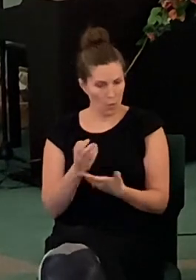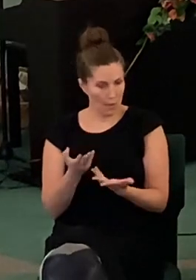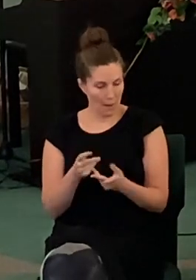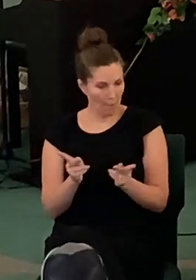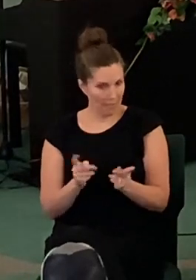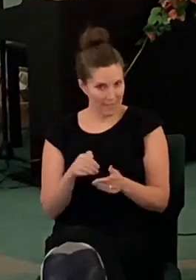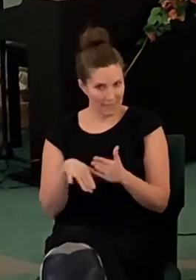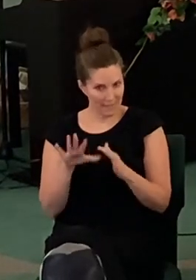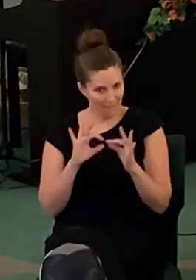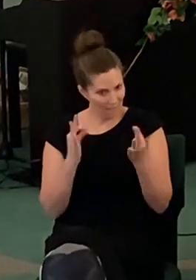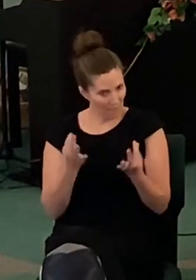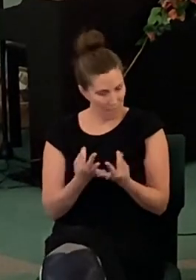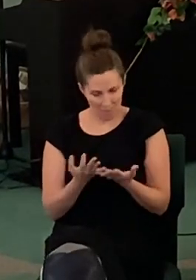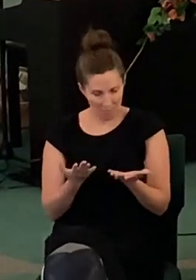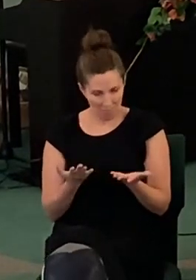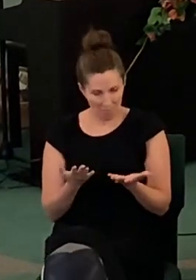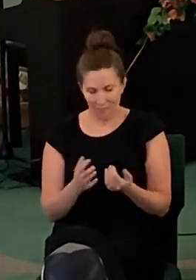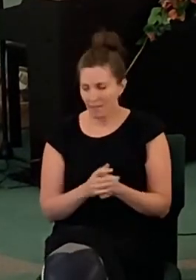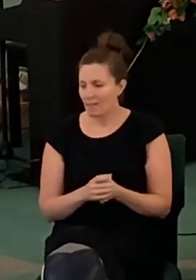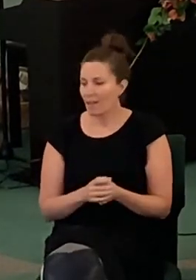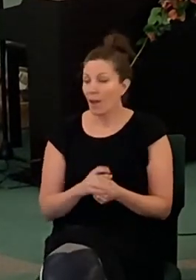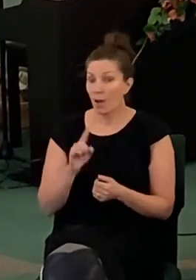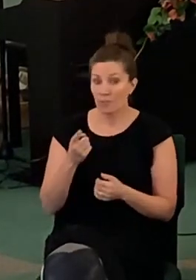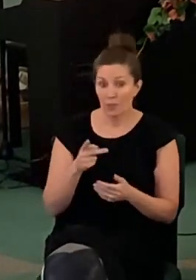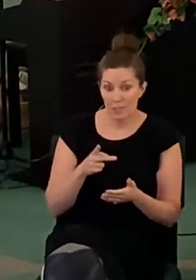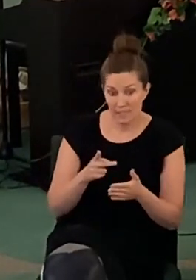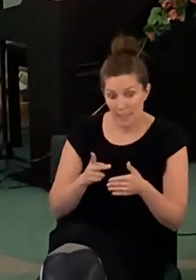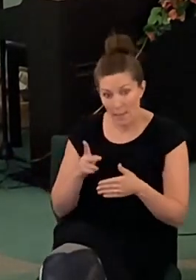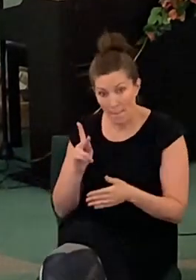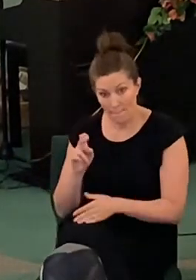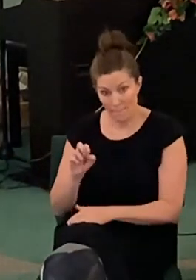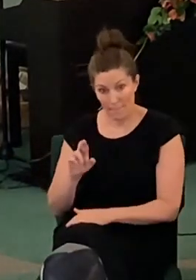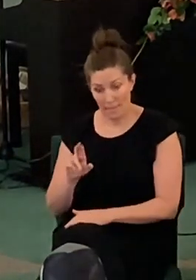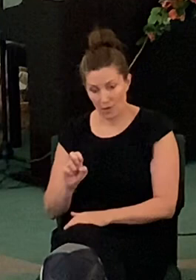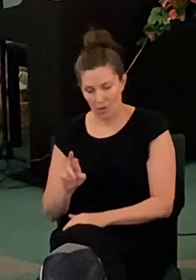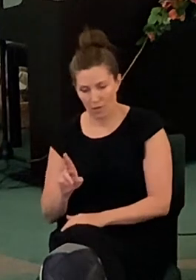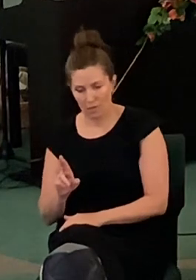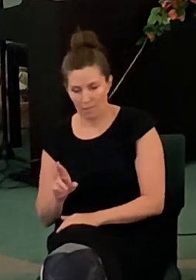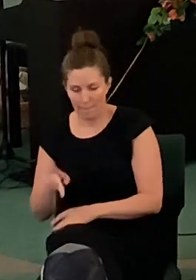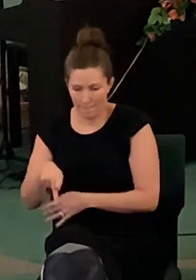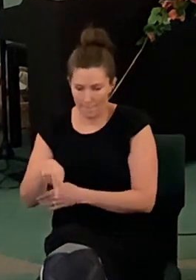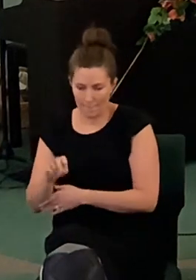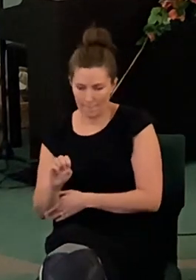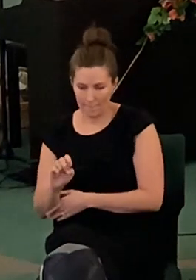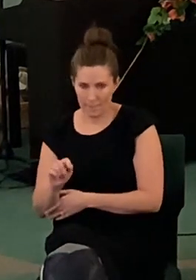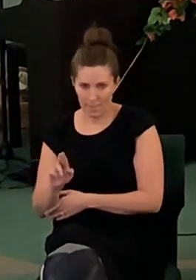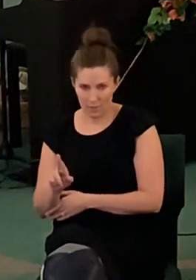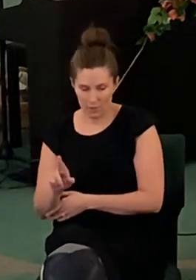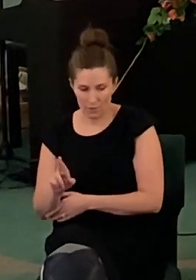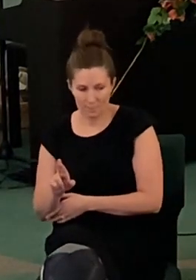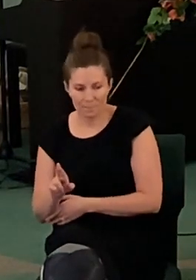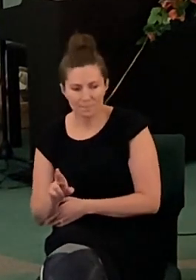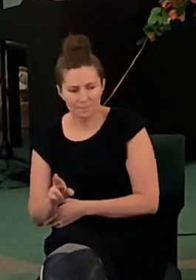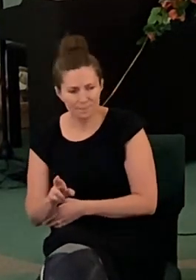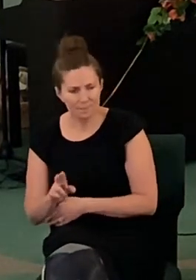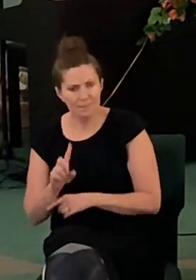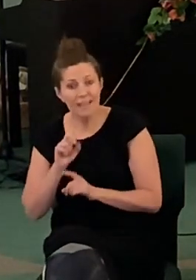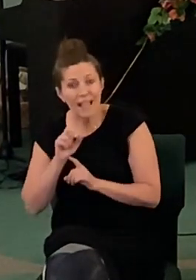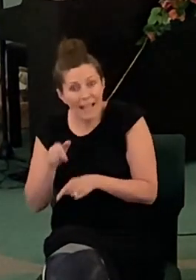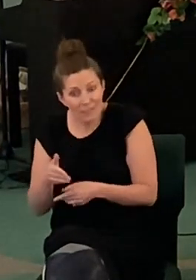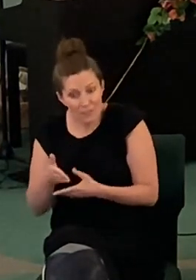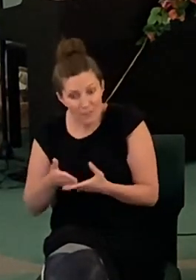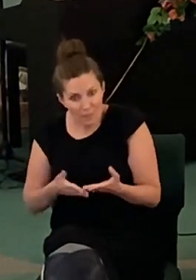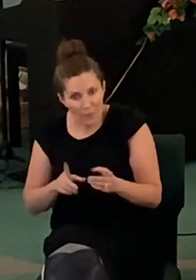do? 1 Peter chapter 1, verses 13 through 25 that Georgine read for us answers some of